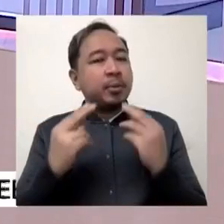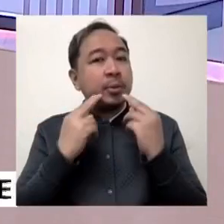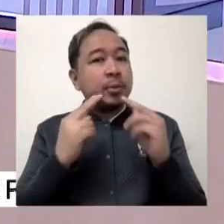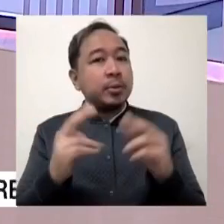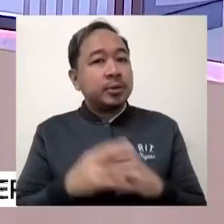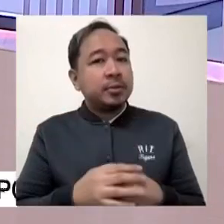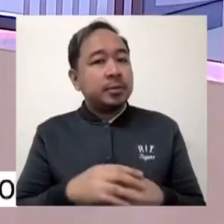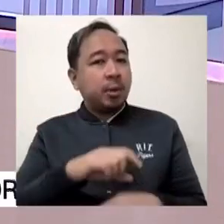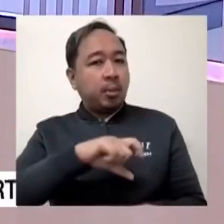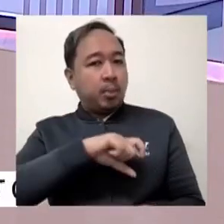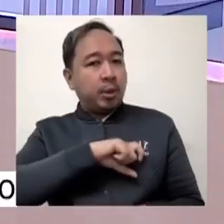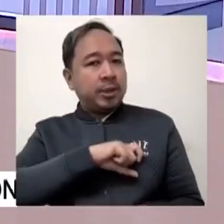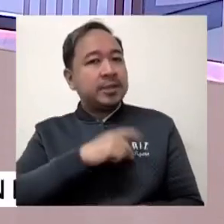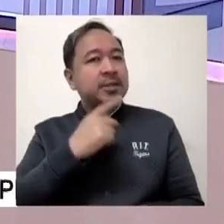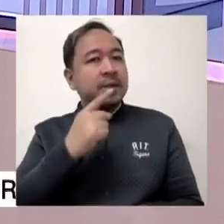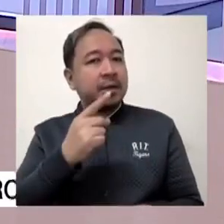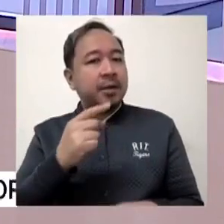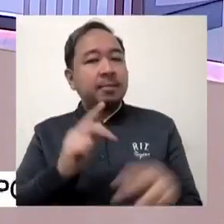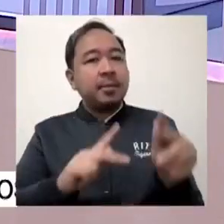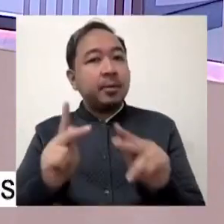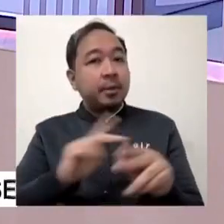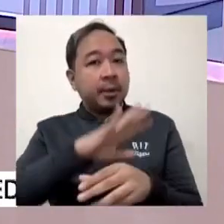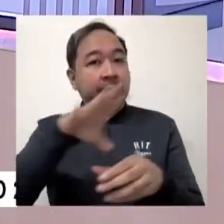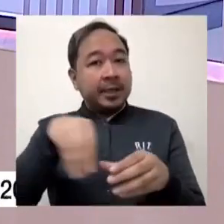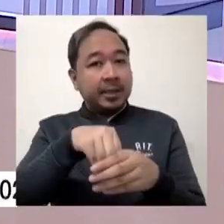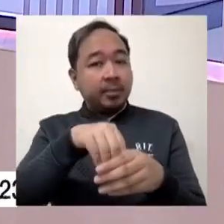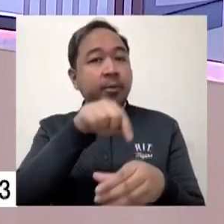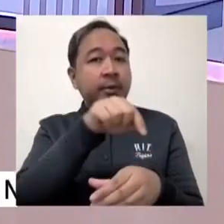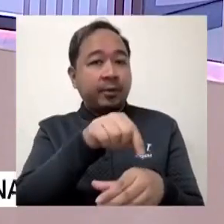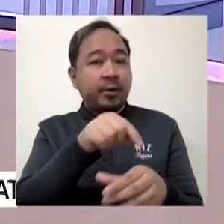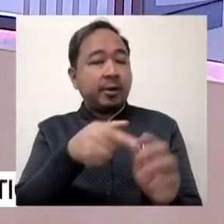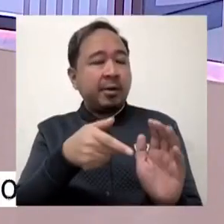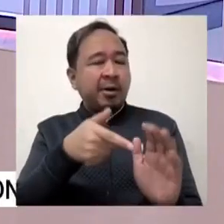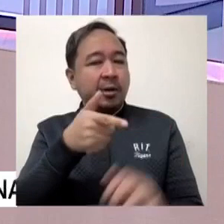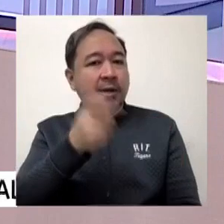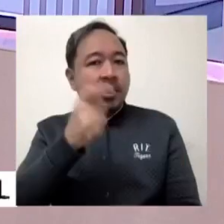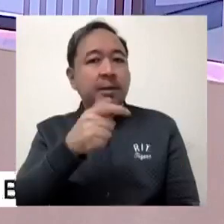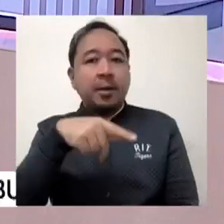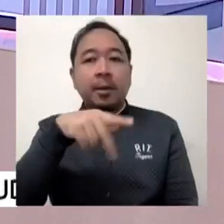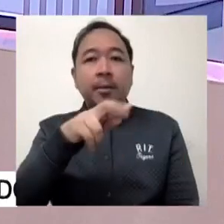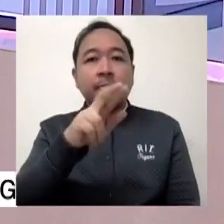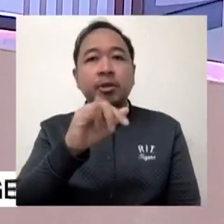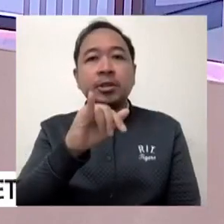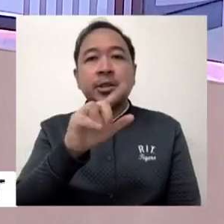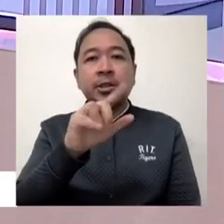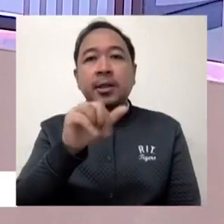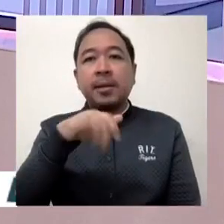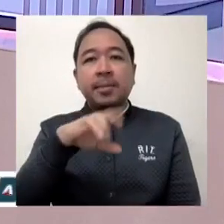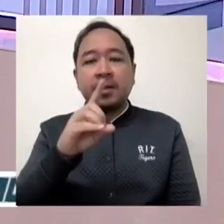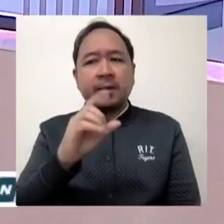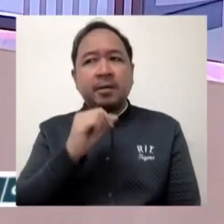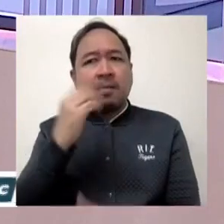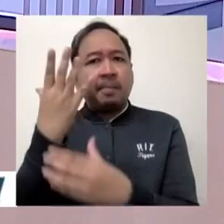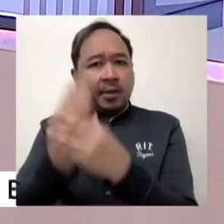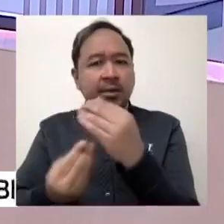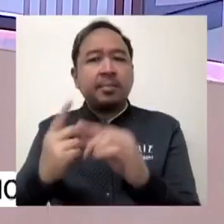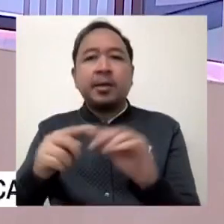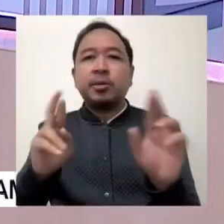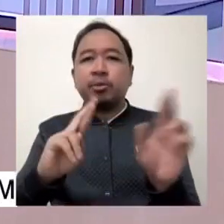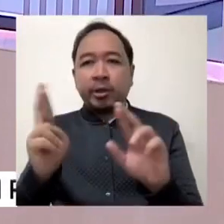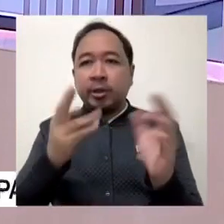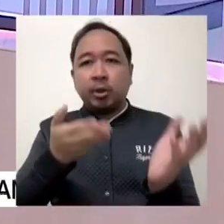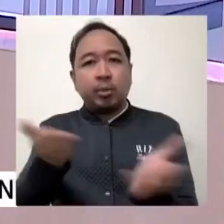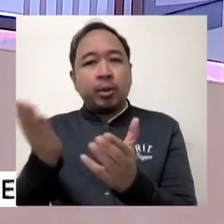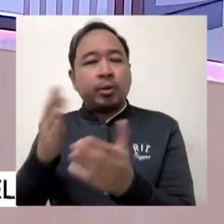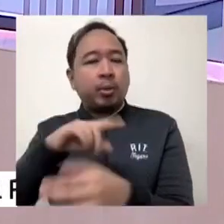Police insist personalities linked to the murder of broadcaster Percy Lapid are not missing and that they are ready to take them into custody once warrants are